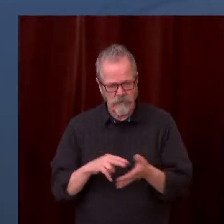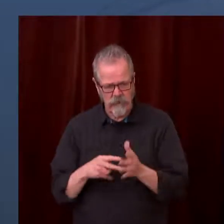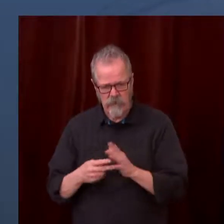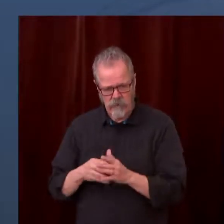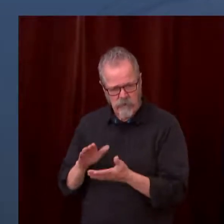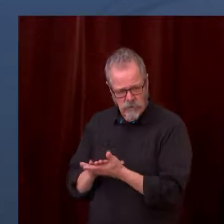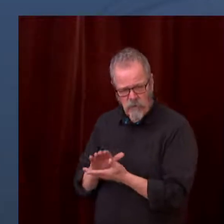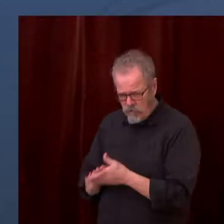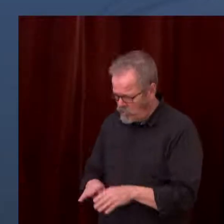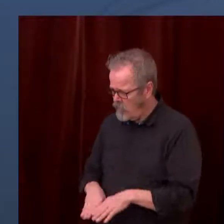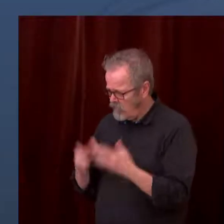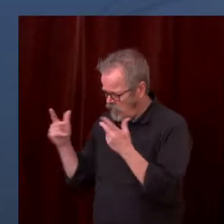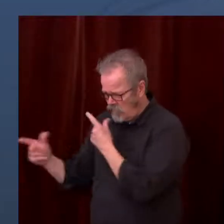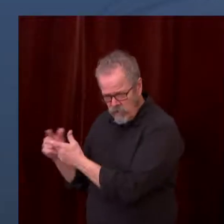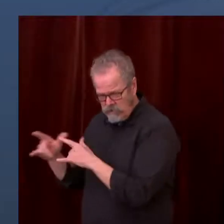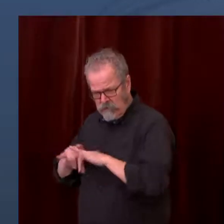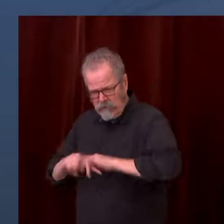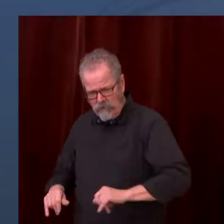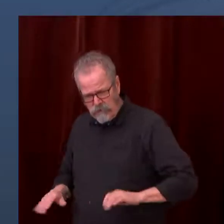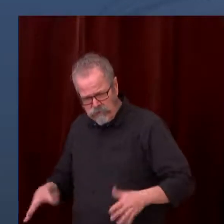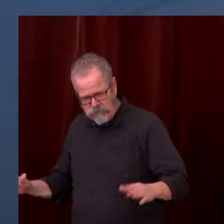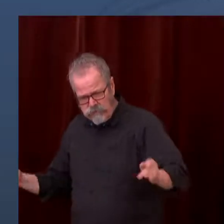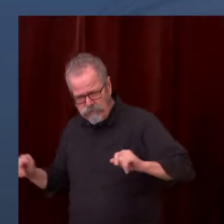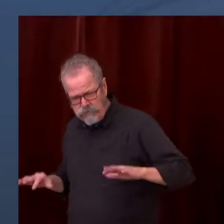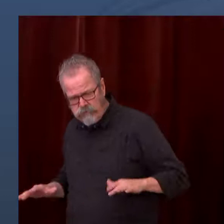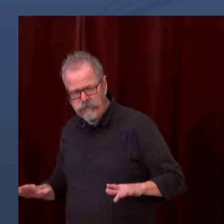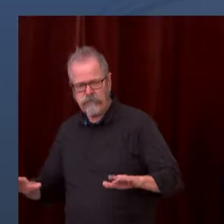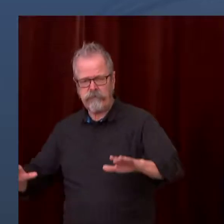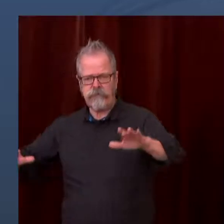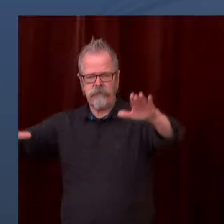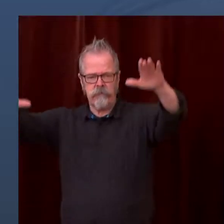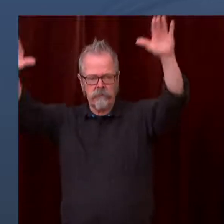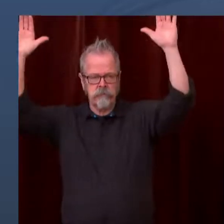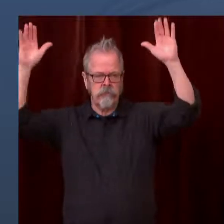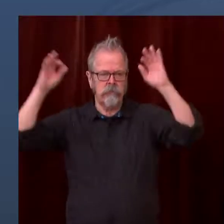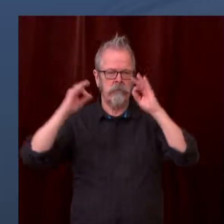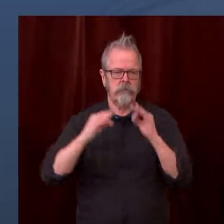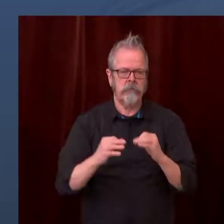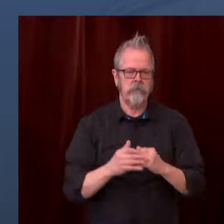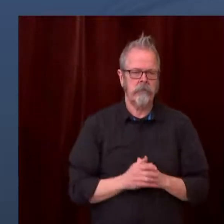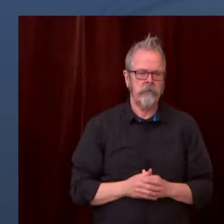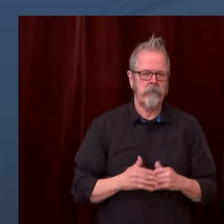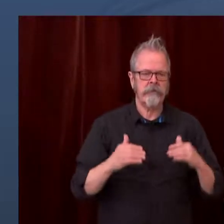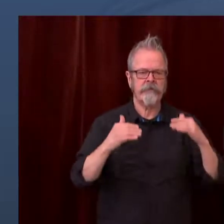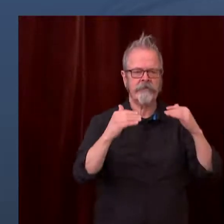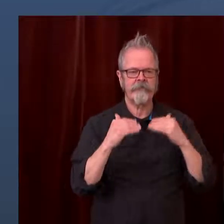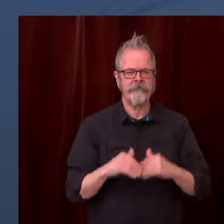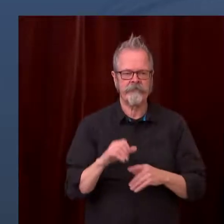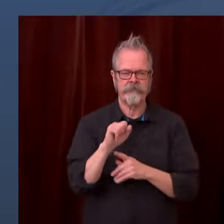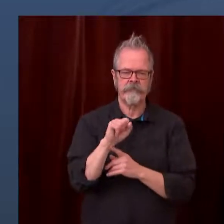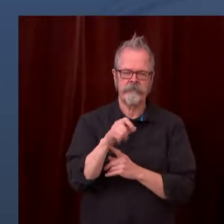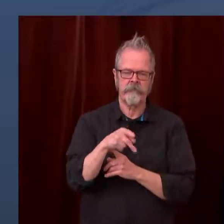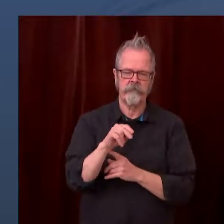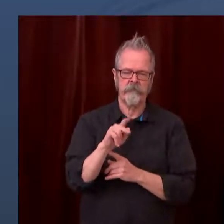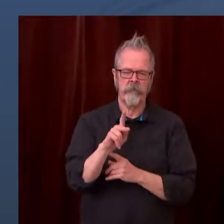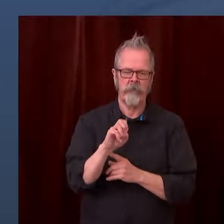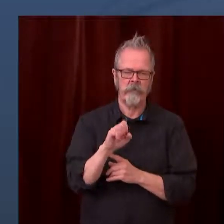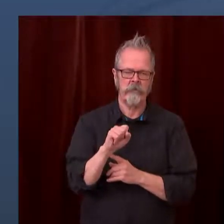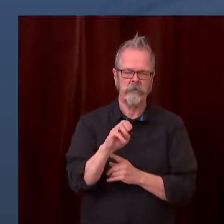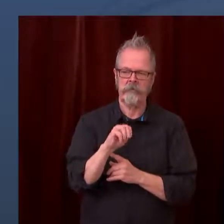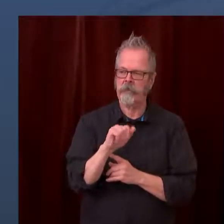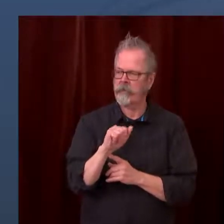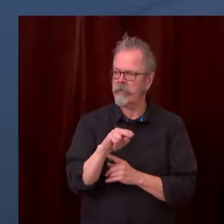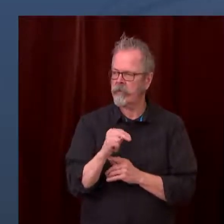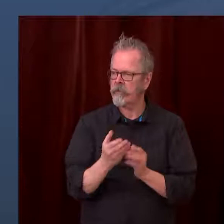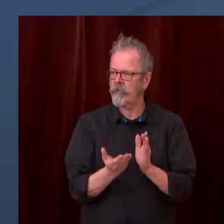Hi, yeah, I have a question, kind of a follow-up to Rachel's about not leaving anyone behind. And the directive for teachers on Tuesday,